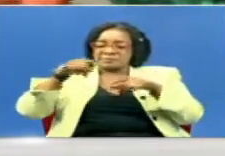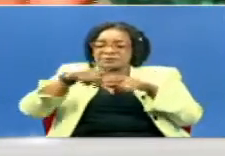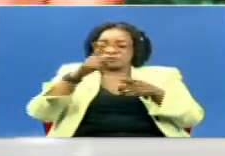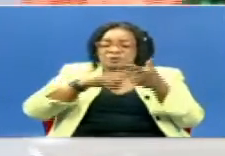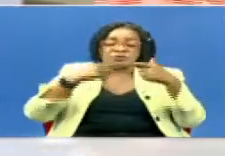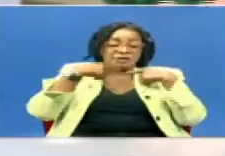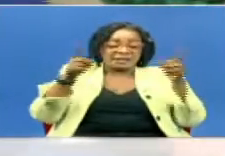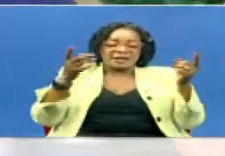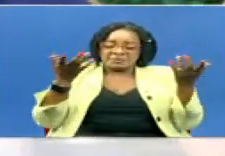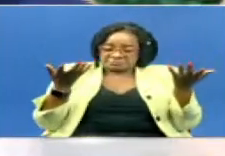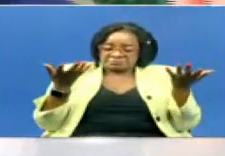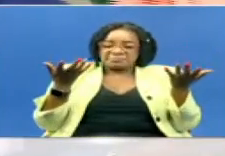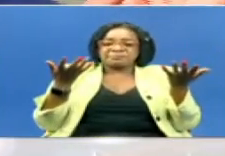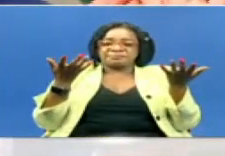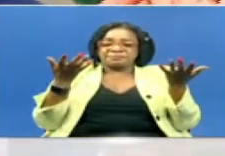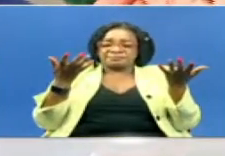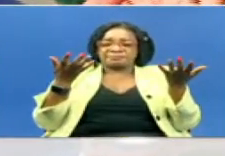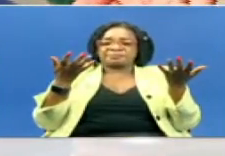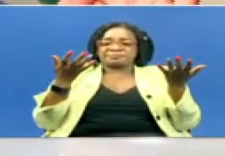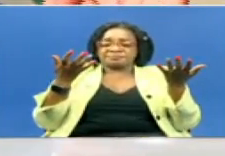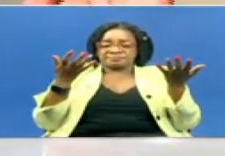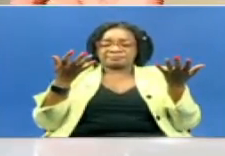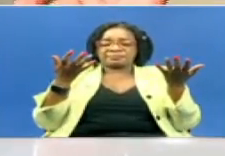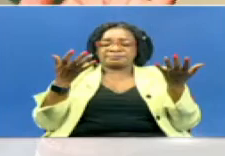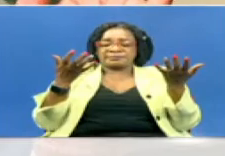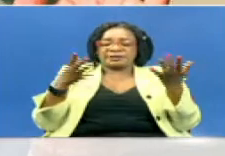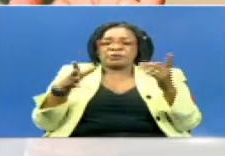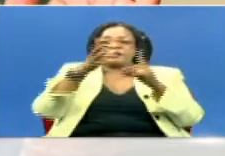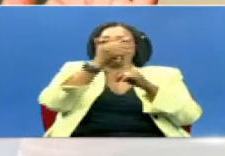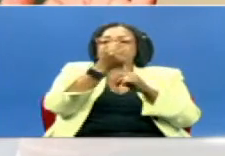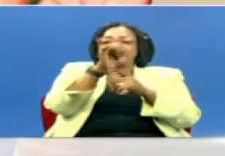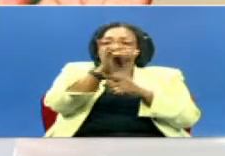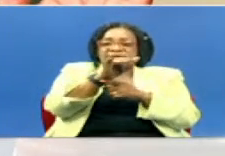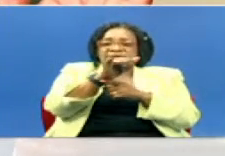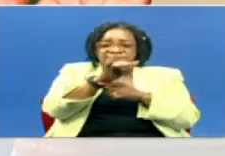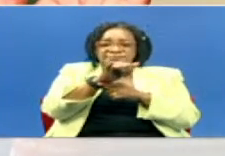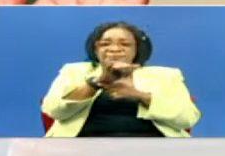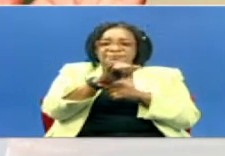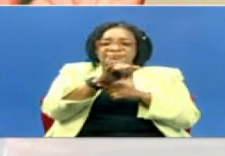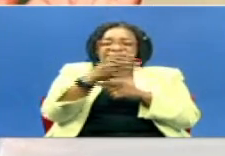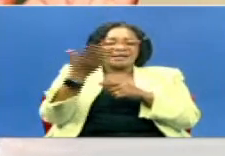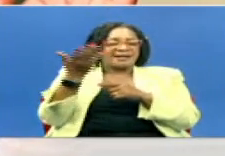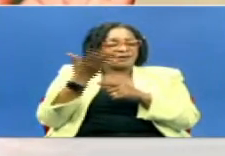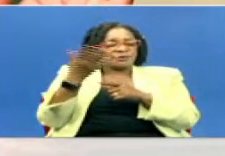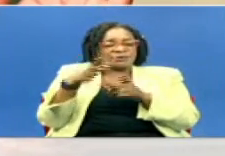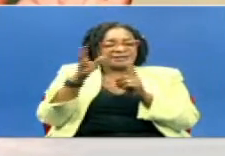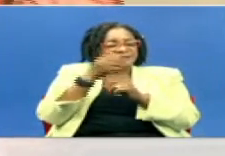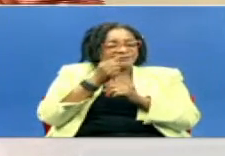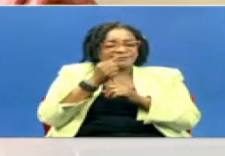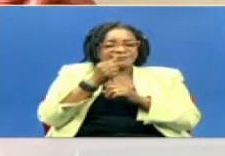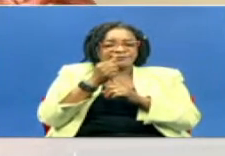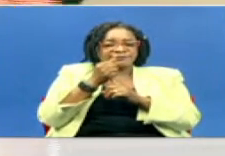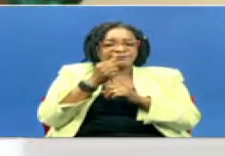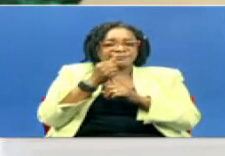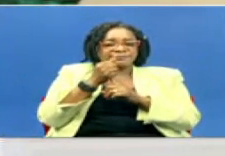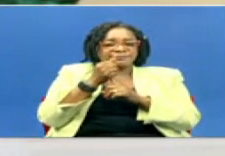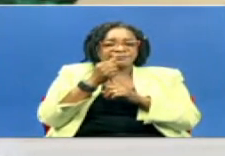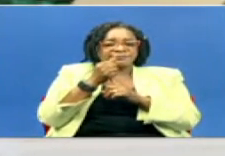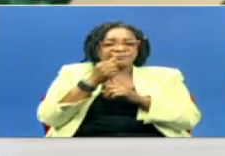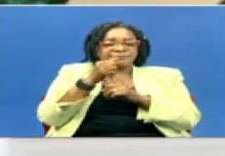they say, yeah. Yeah, and they will have achieved it. How are they going to achieve it? So we